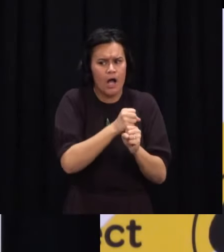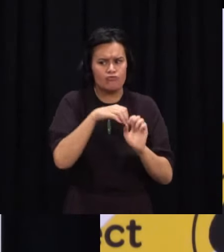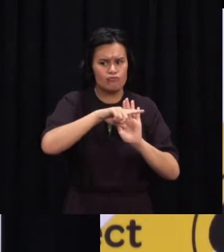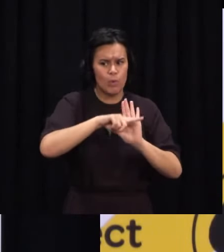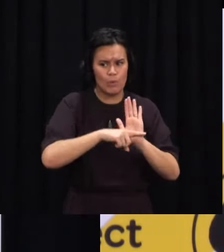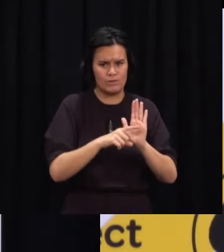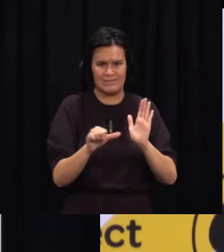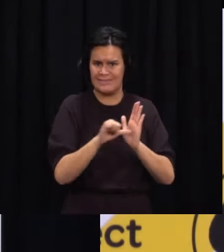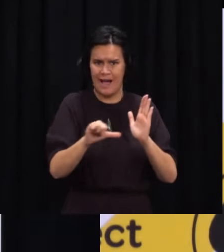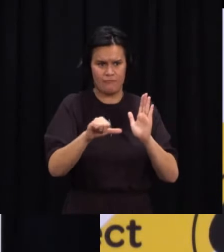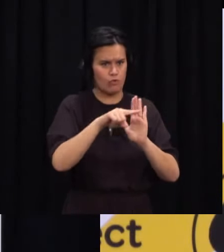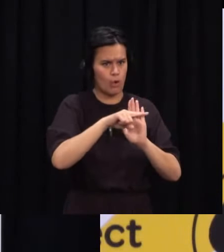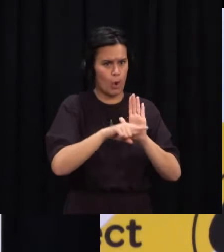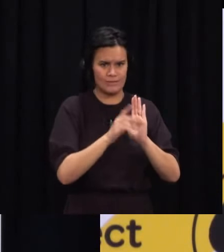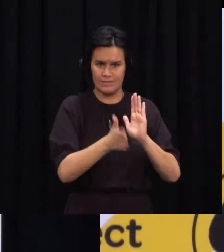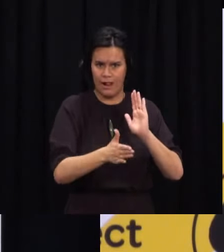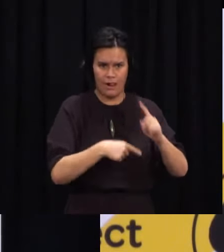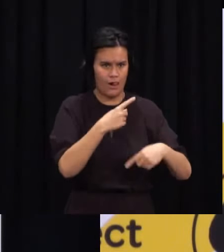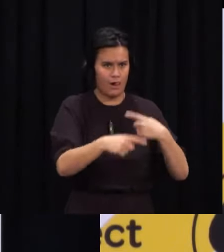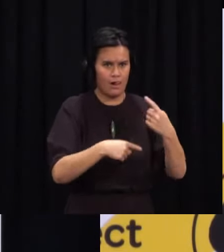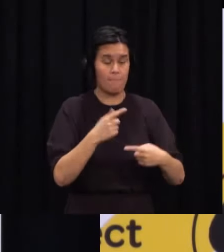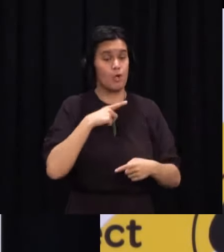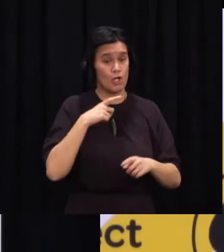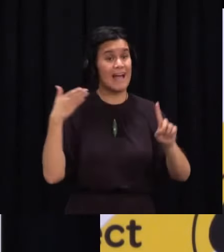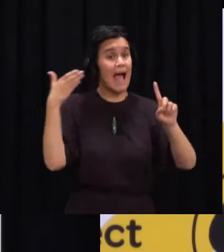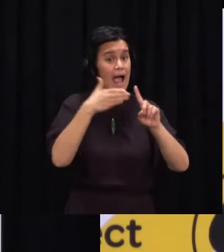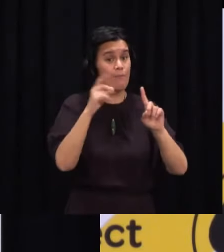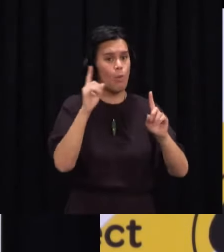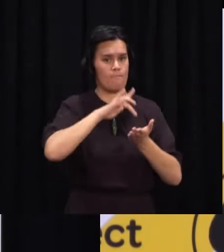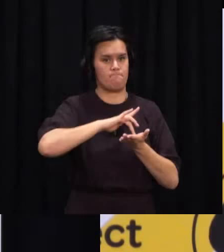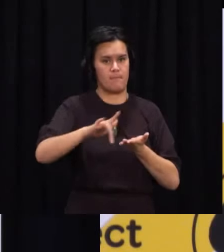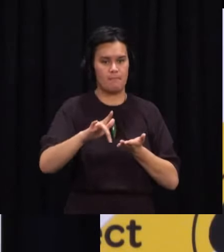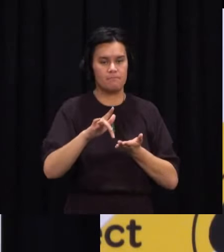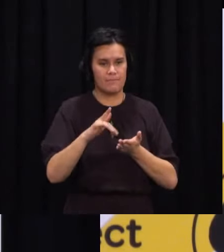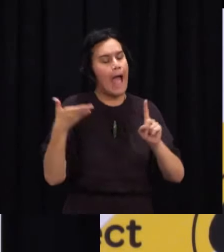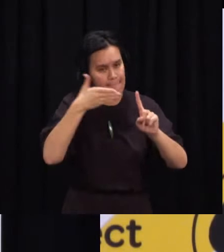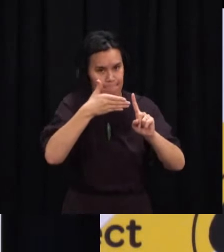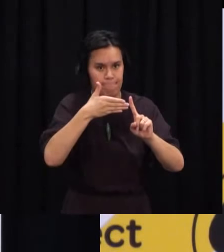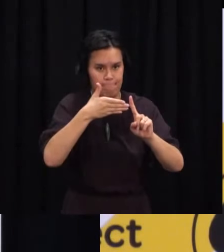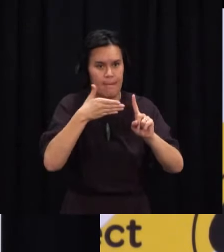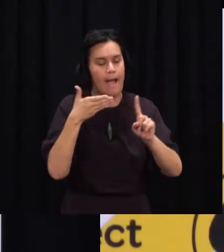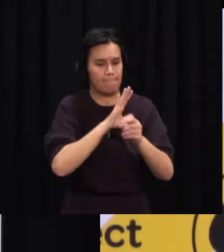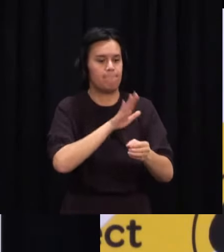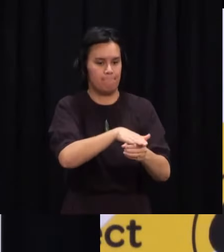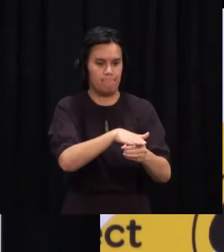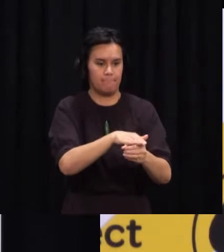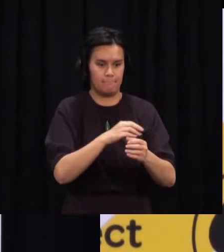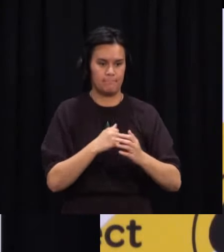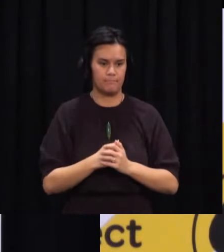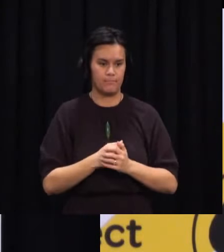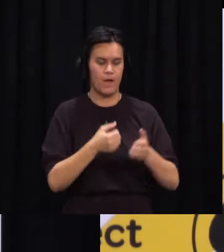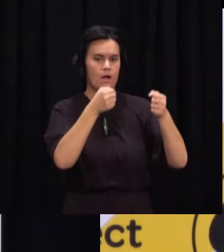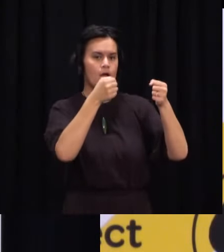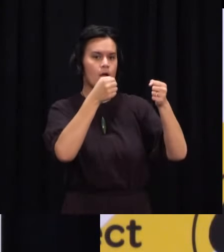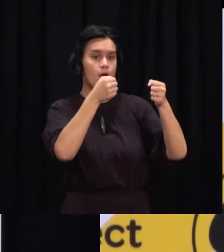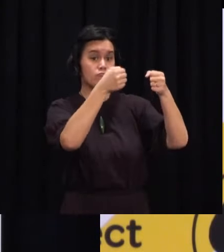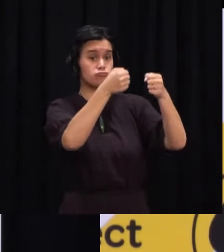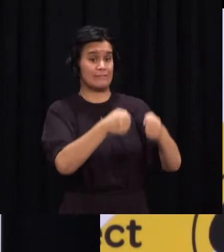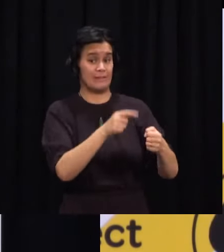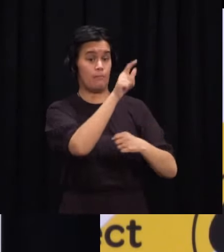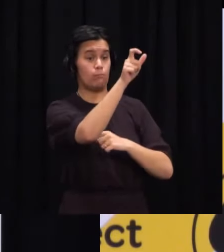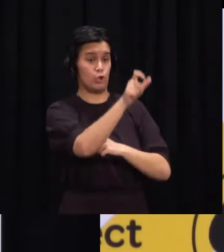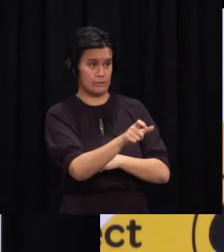of time to continue to try and do that. How many people transported the prisoner from Mount Eden prison back to their bail